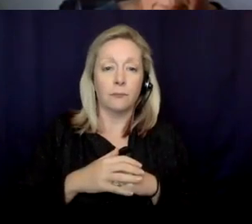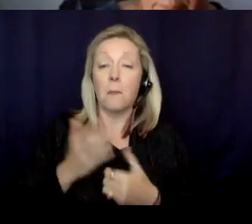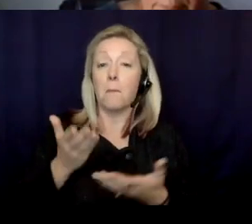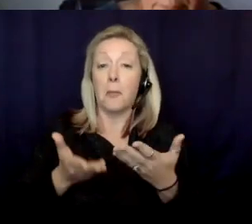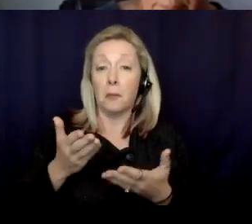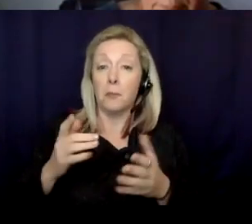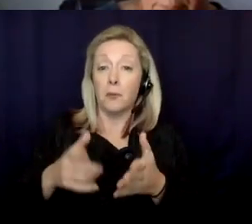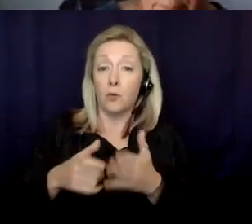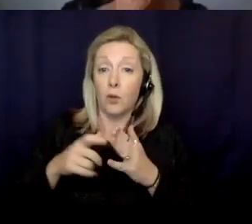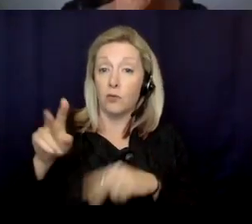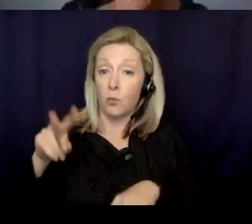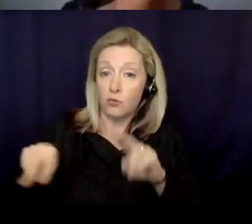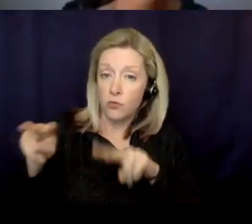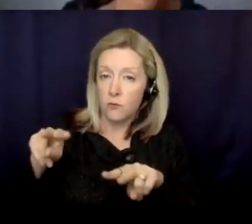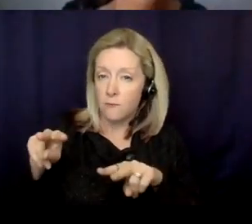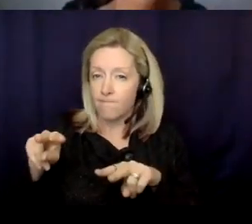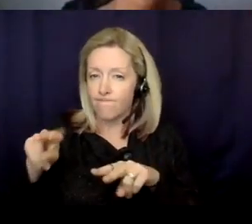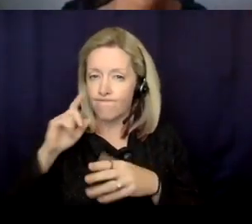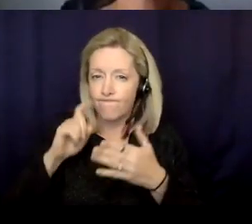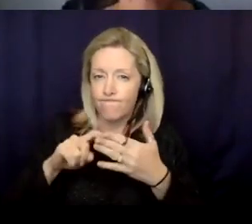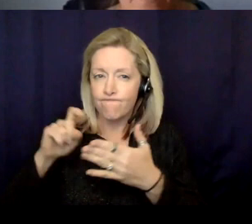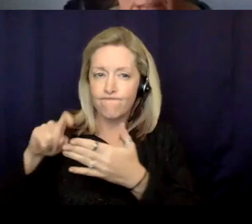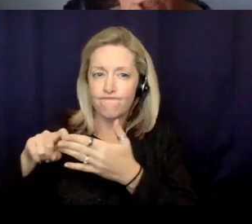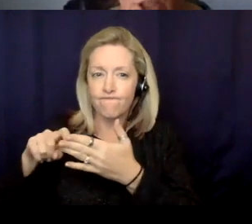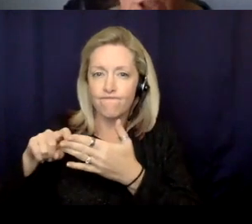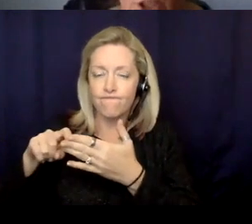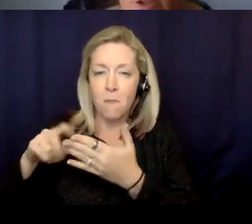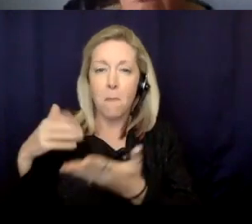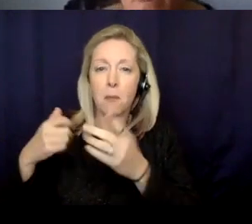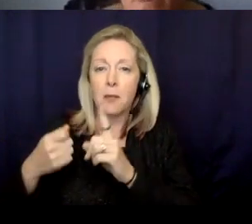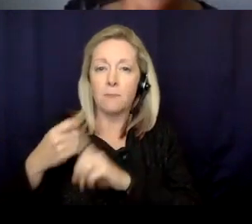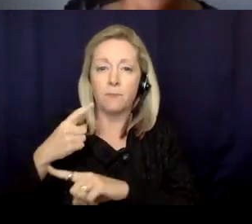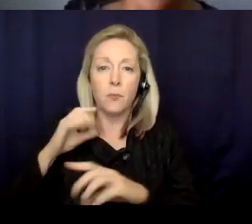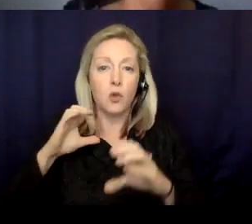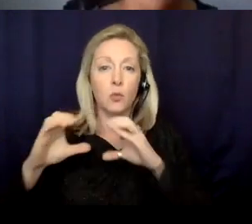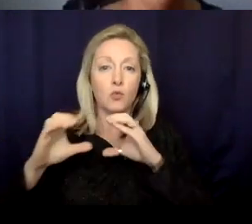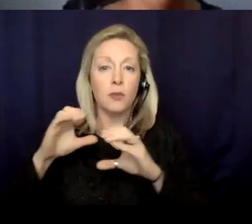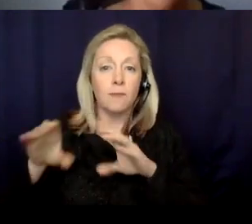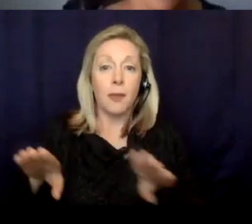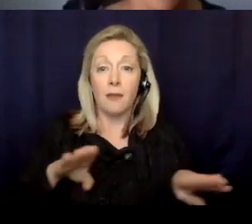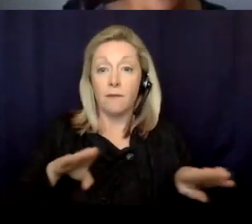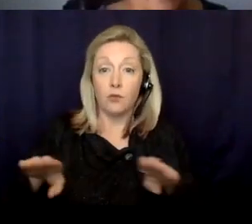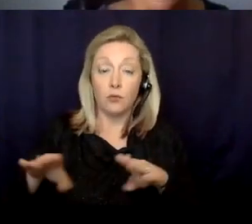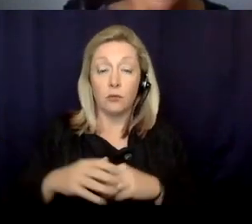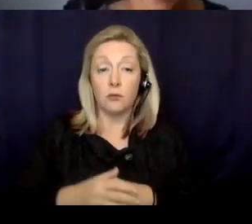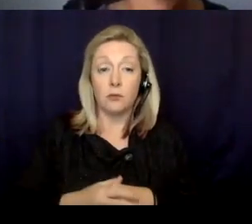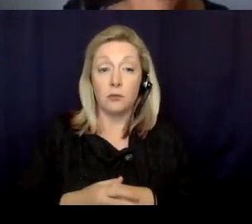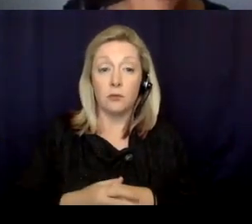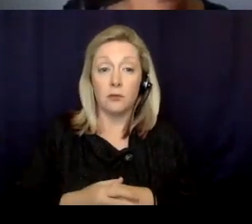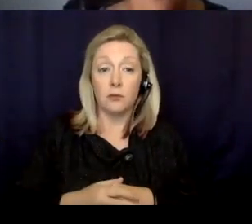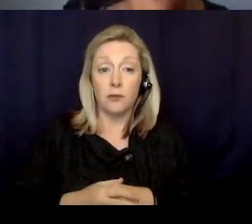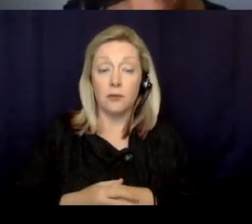observe, identify those unconventional communicative behaviors and